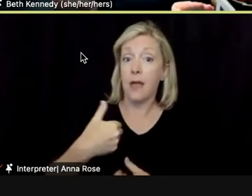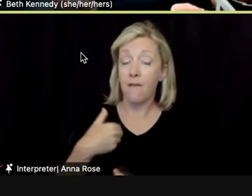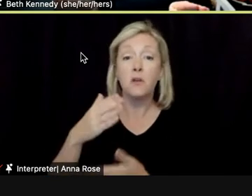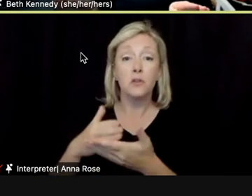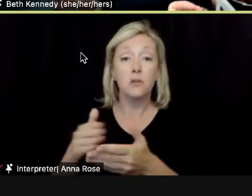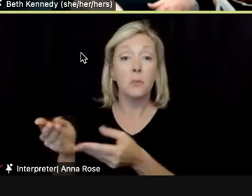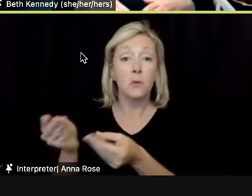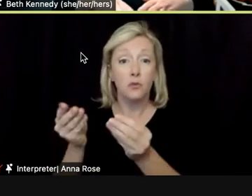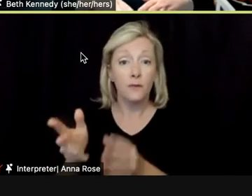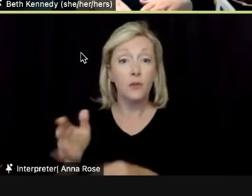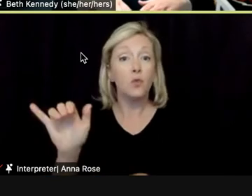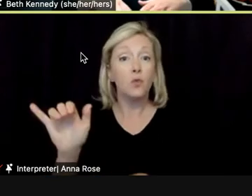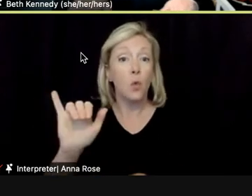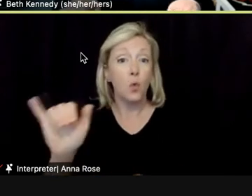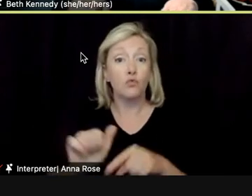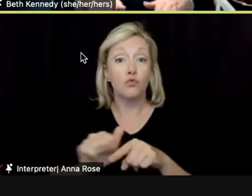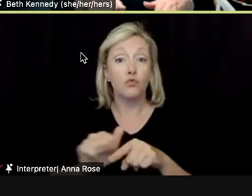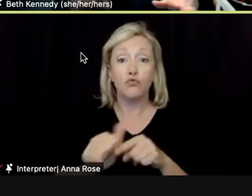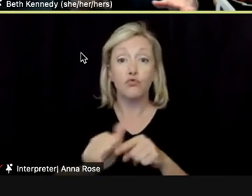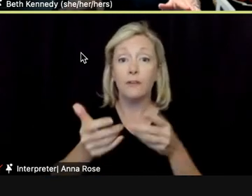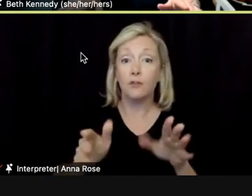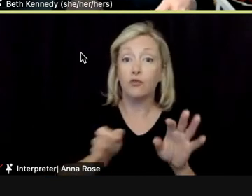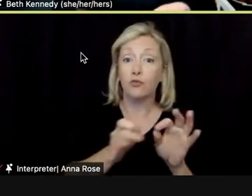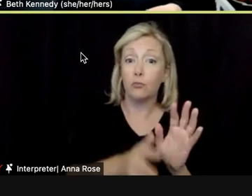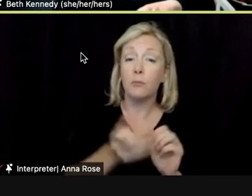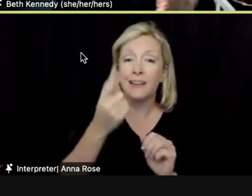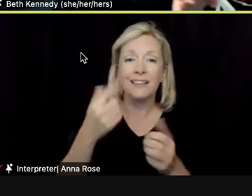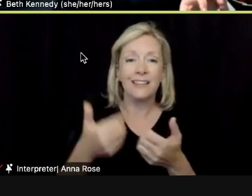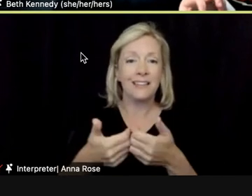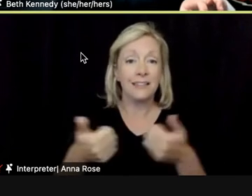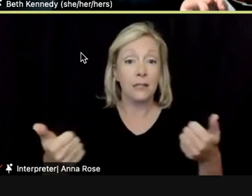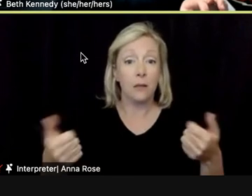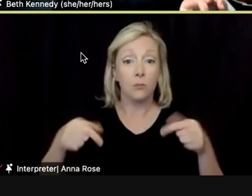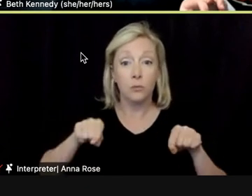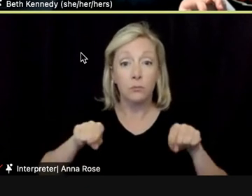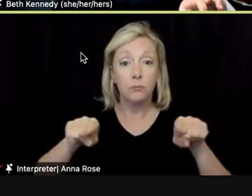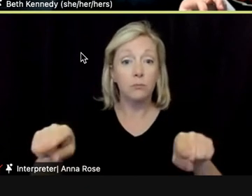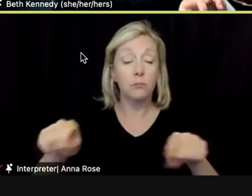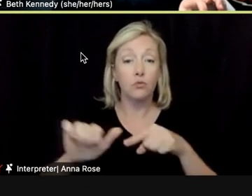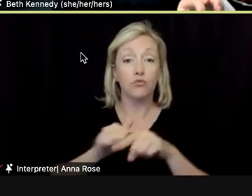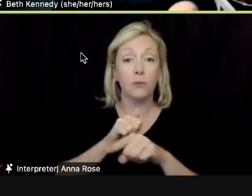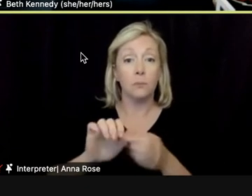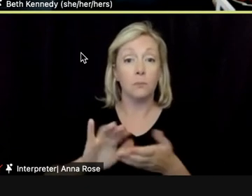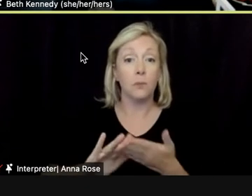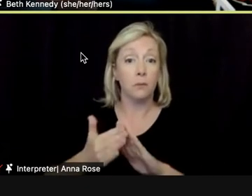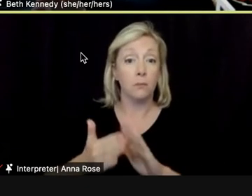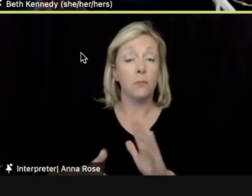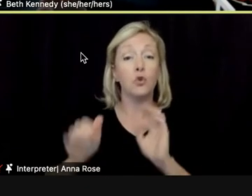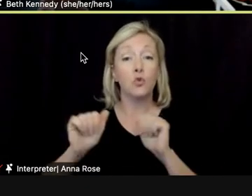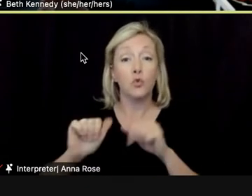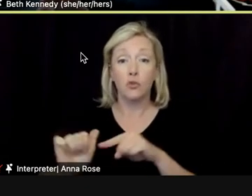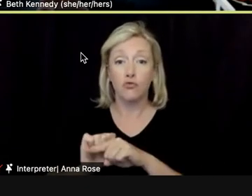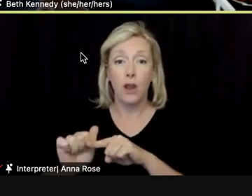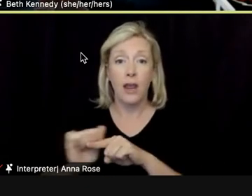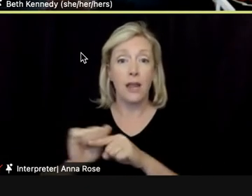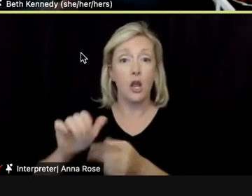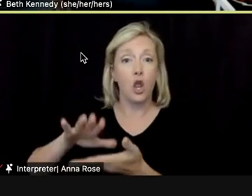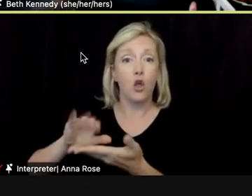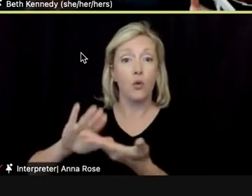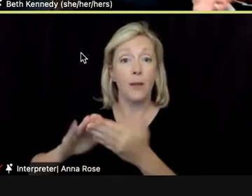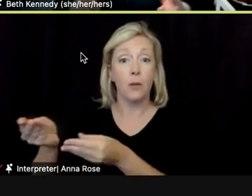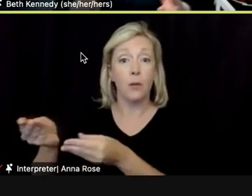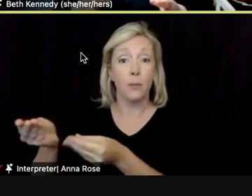2 different tracks of training, right? You can train as an intervener, or you can train as an